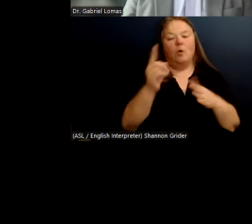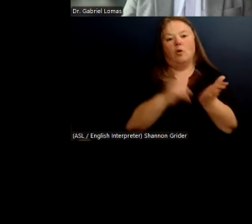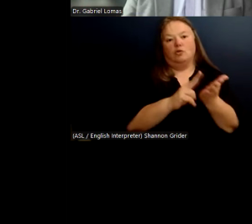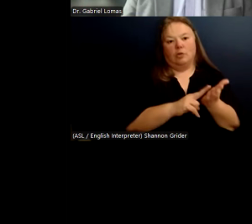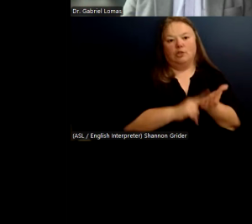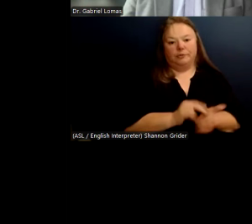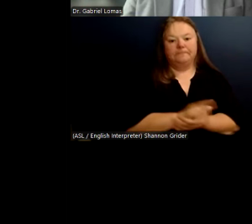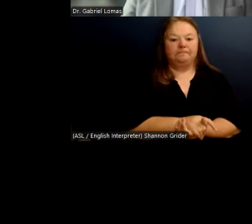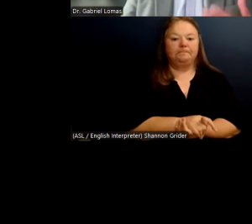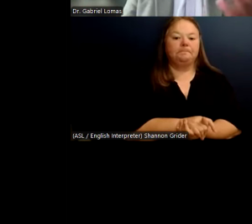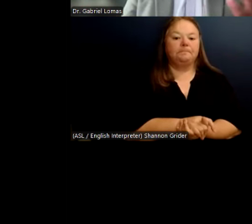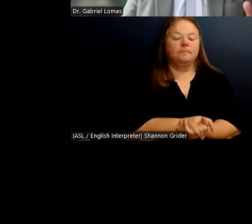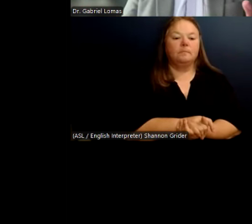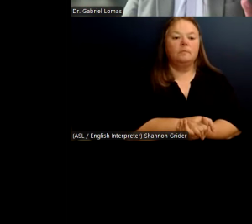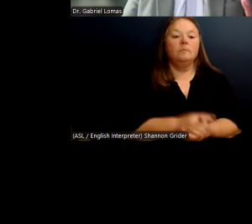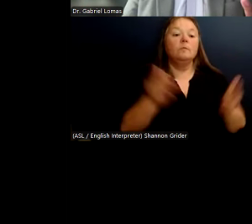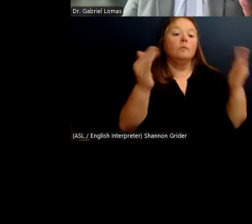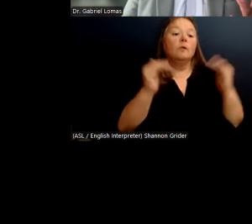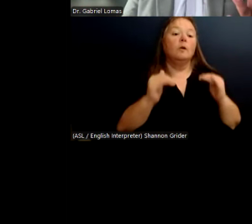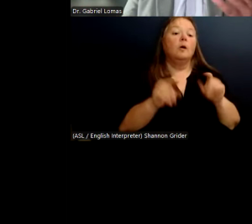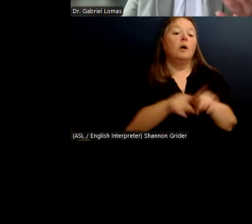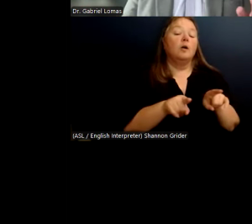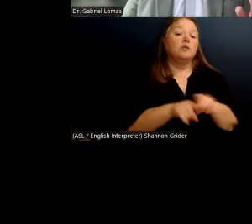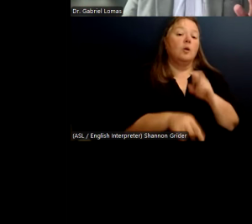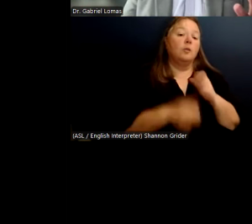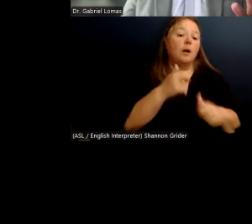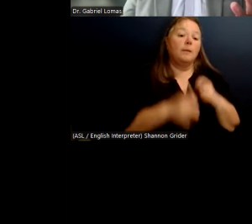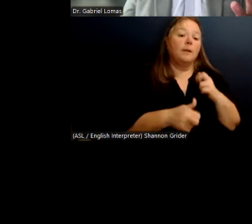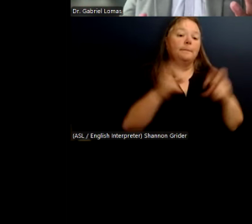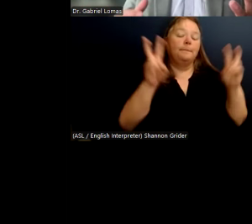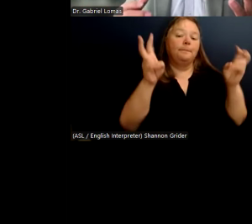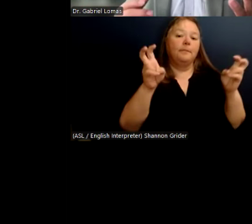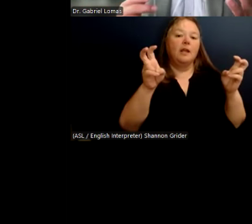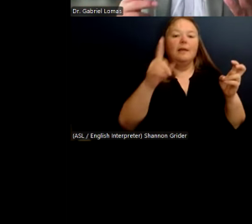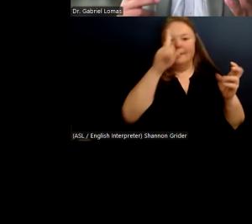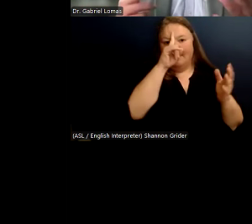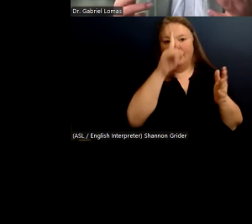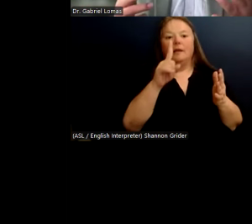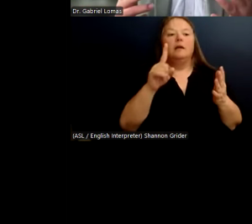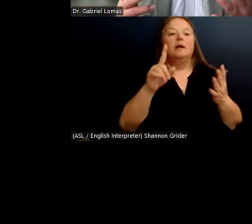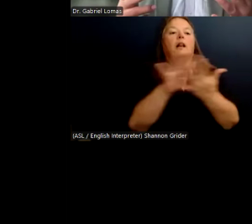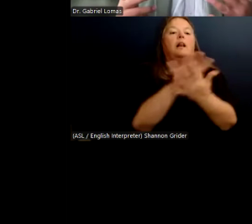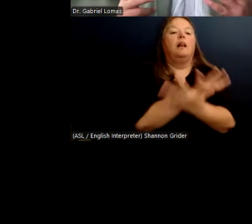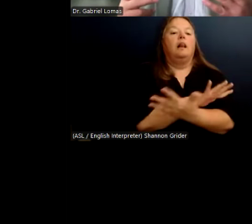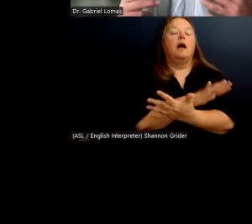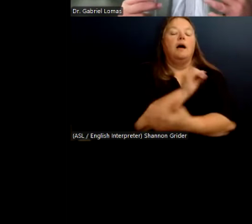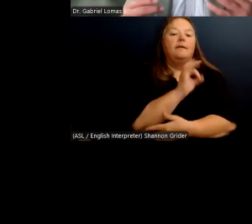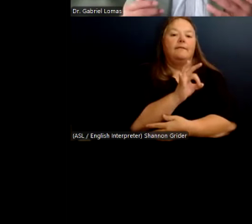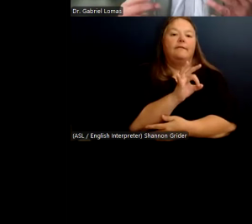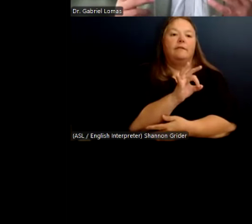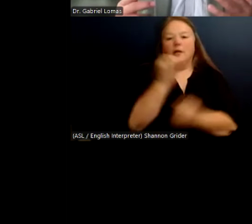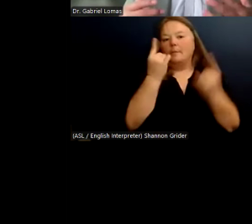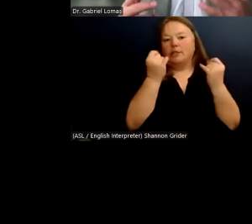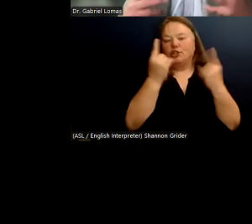community. There's also, this is a big problem, an illusion of comprehension. Deaf people oftentimes will nod